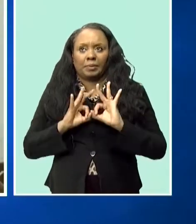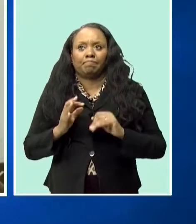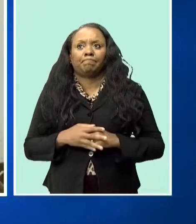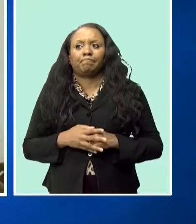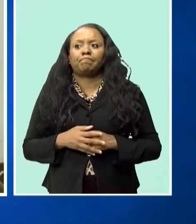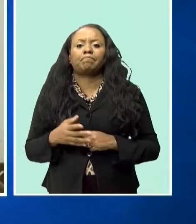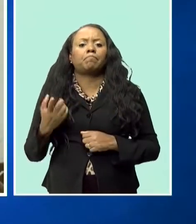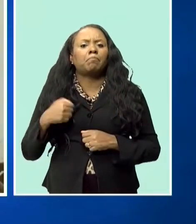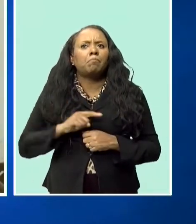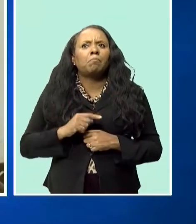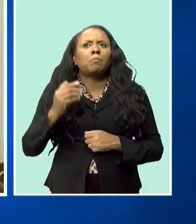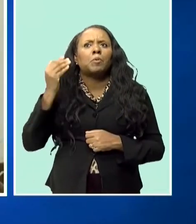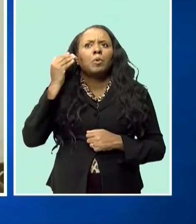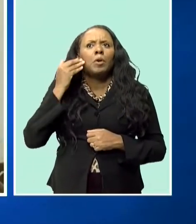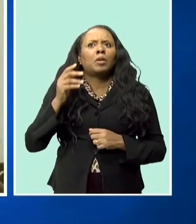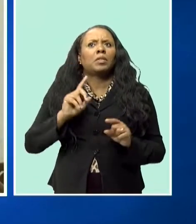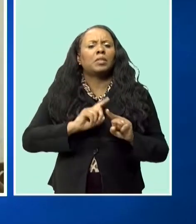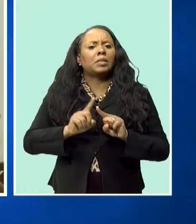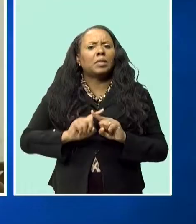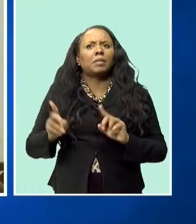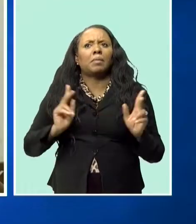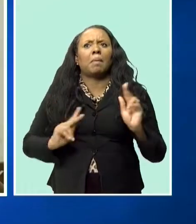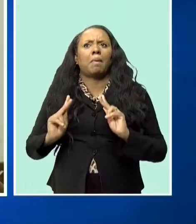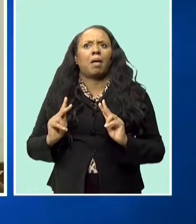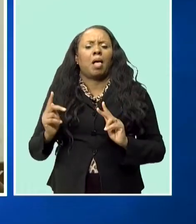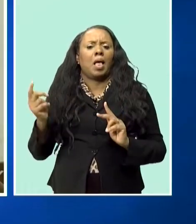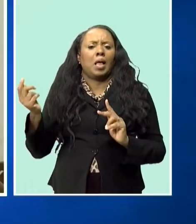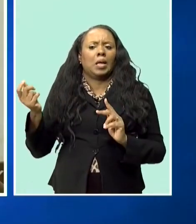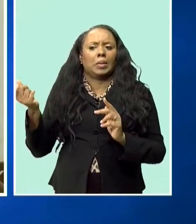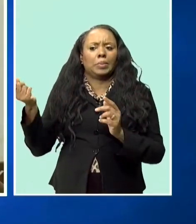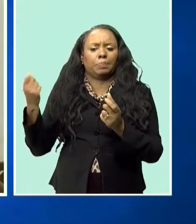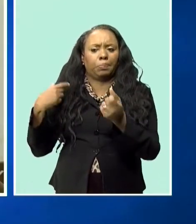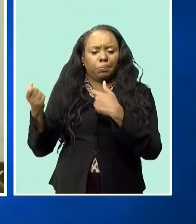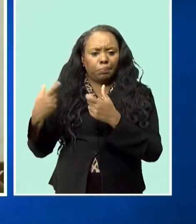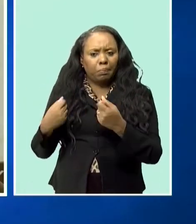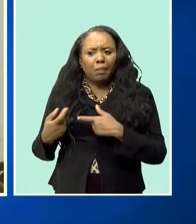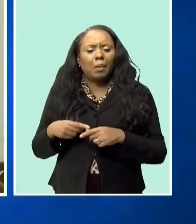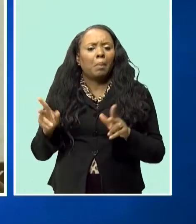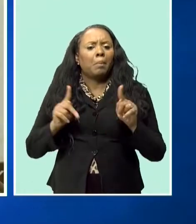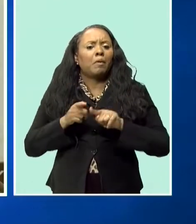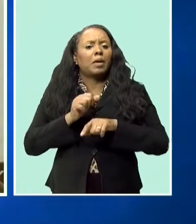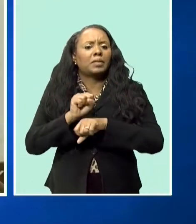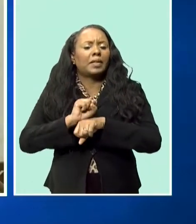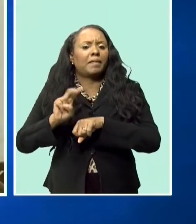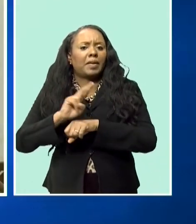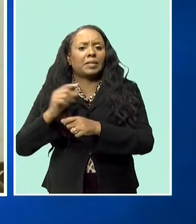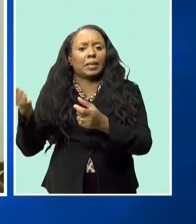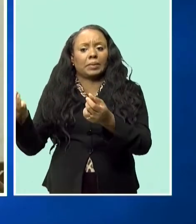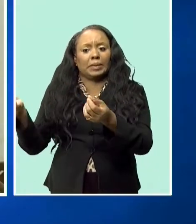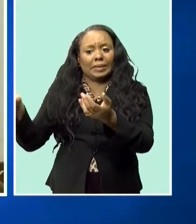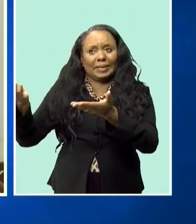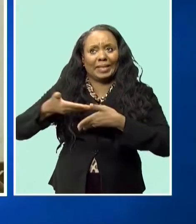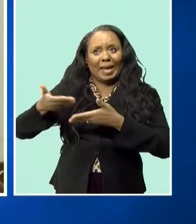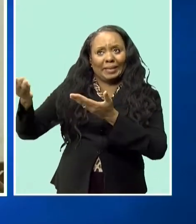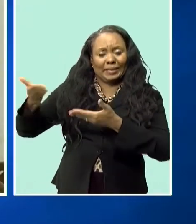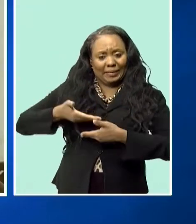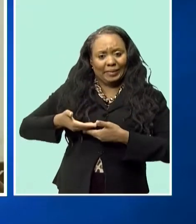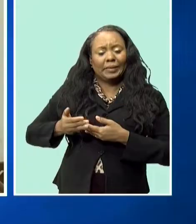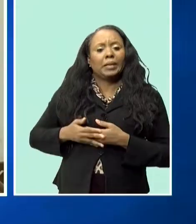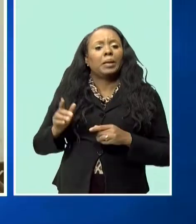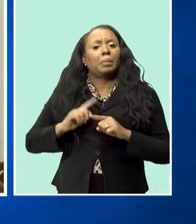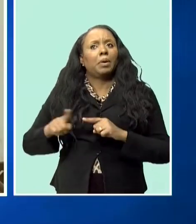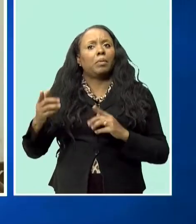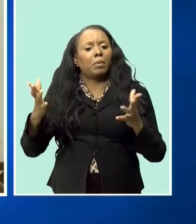availability as multinational orders to us Carrie Grow, the exporters out of St. Vincent, we are also on a never-ending pursuit to provide some of